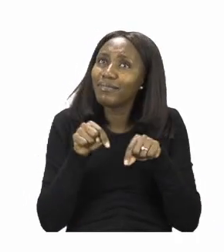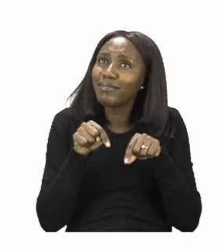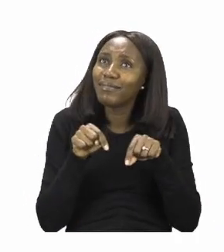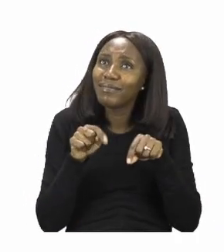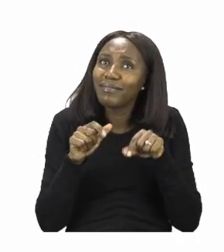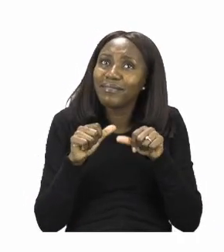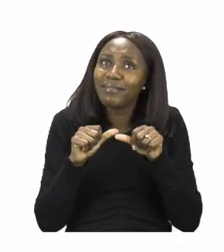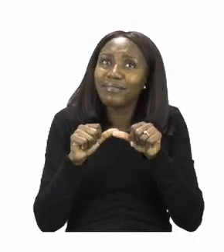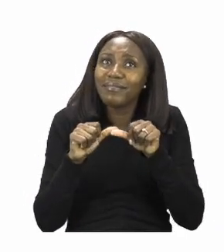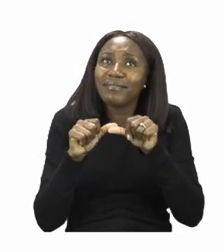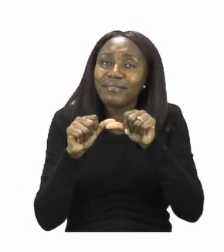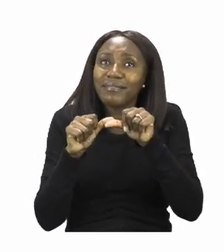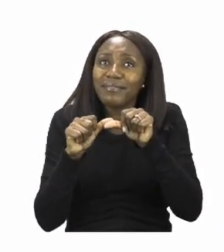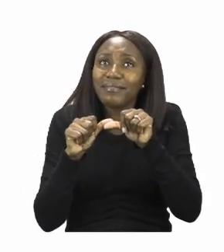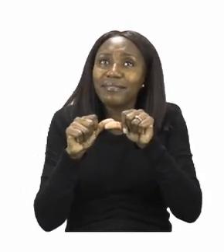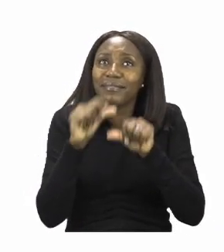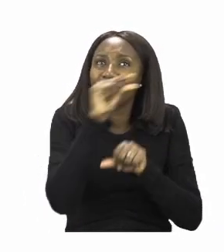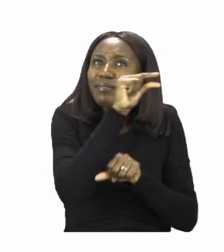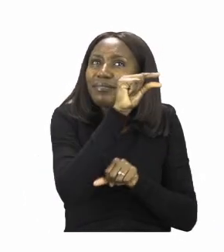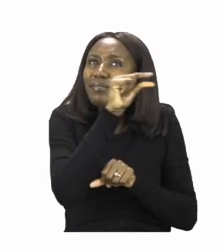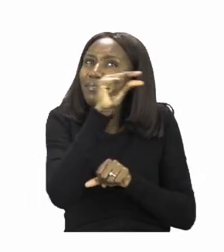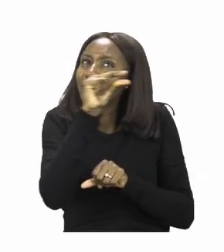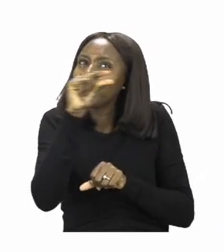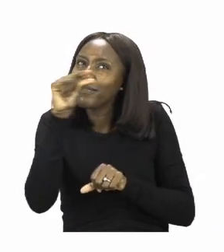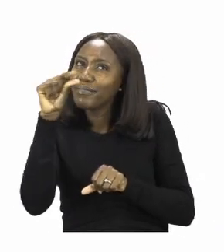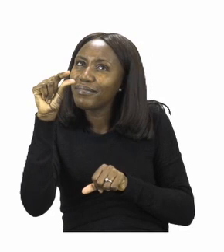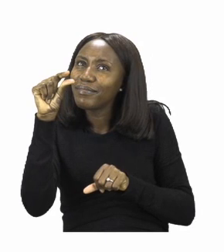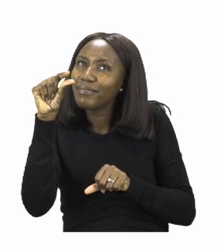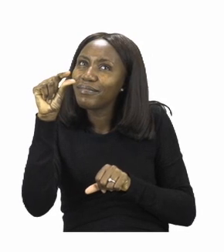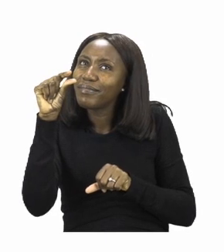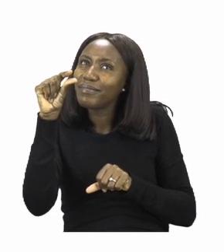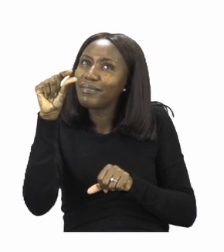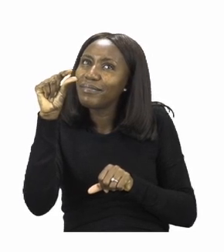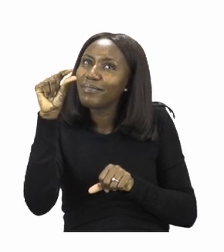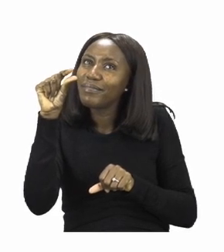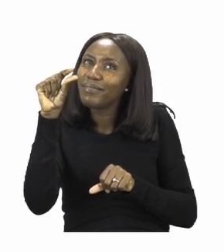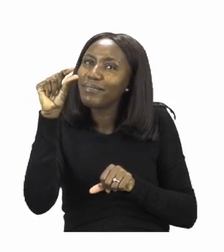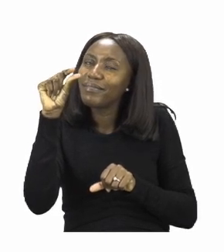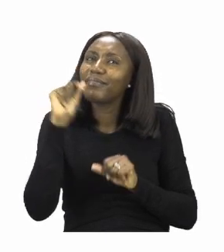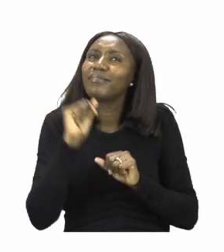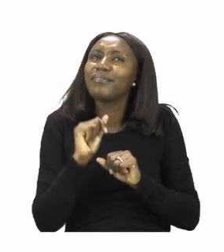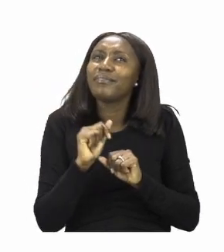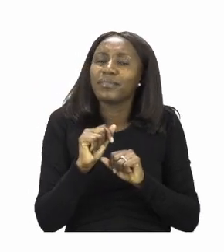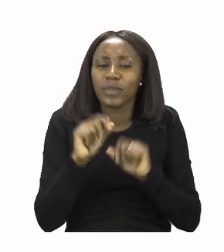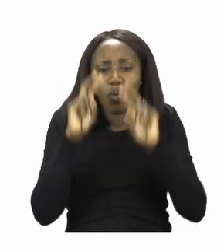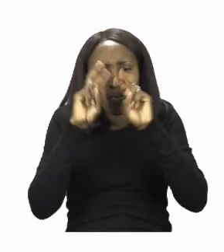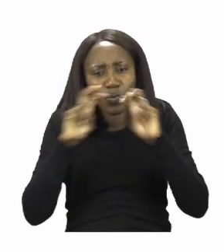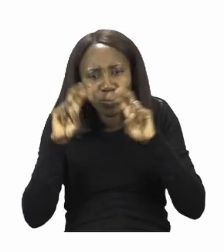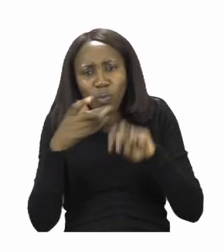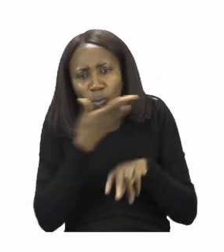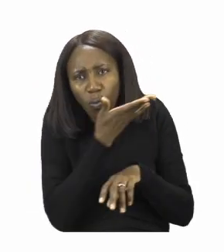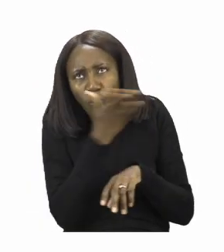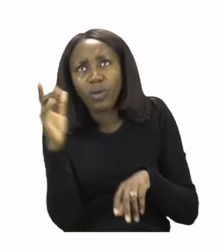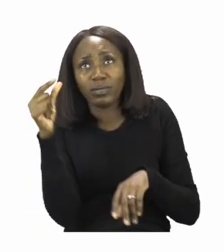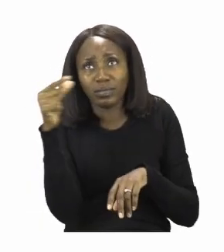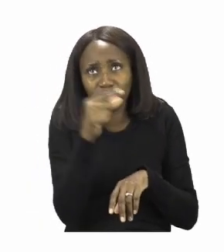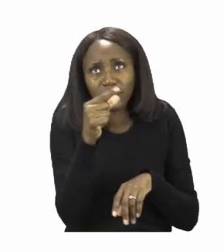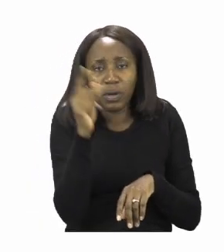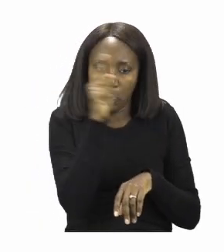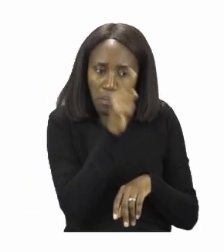a sentence, and that sentence you are going to circle all the G in the